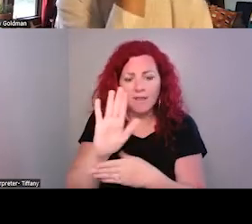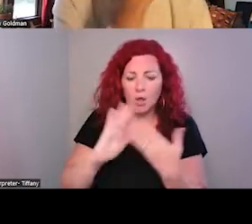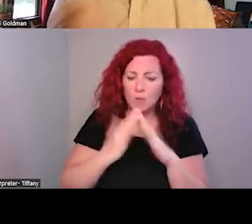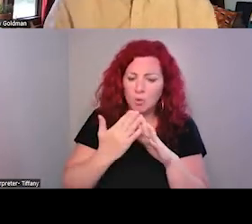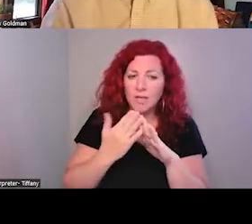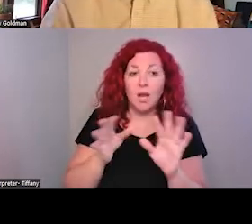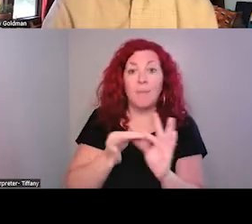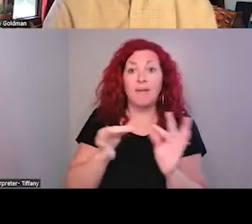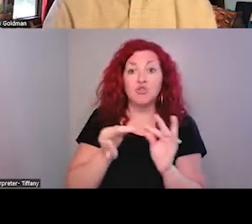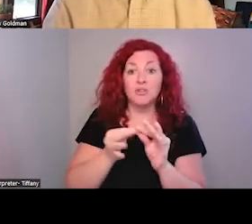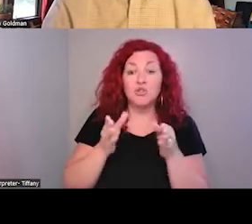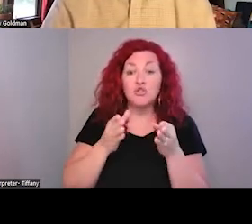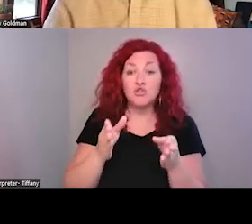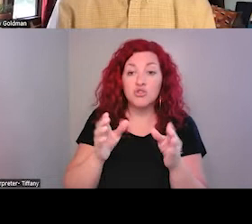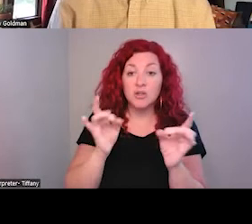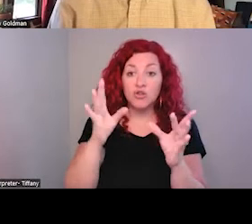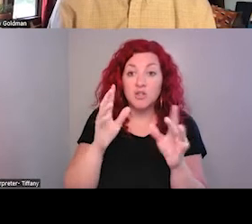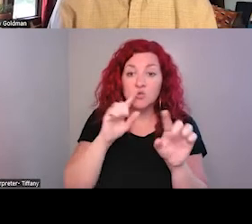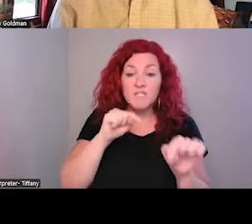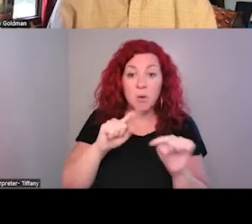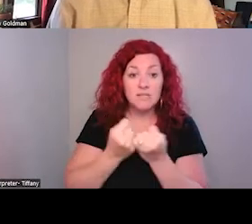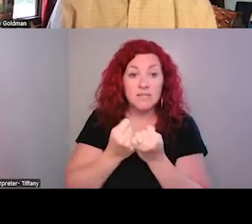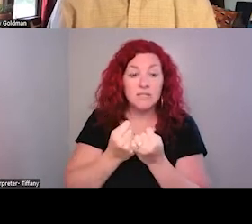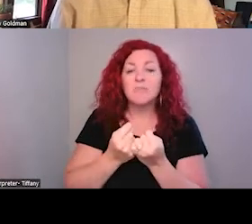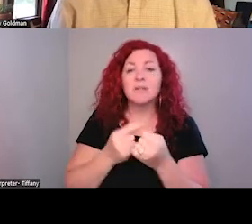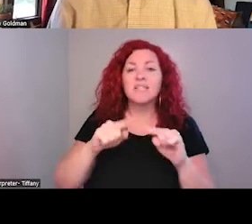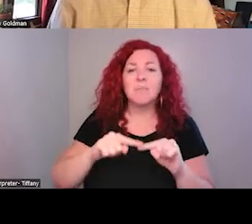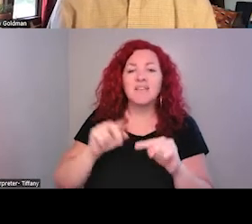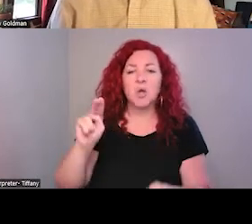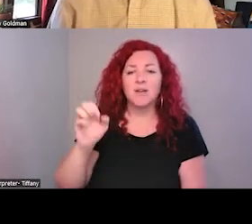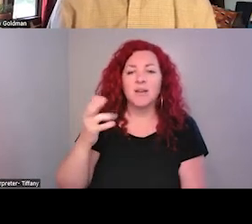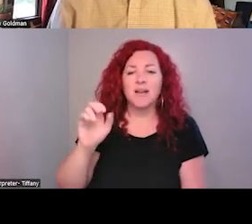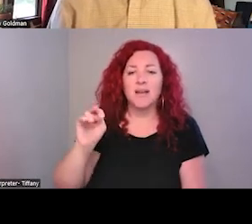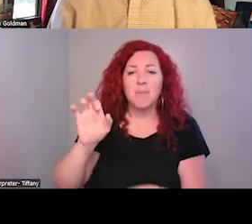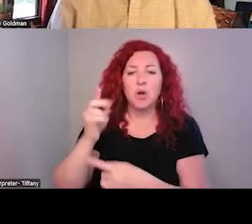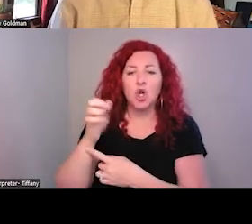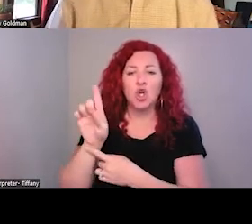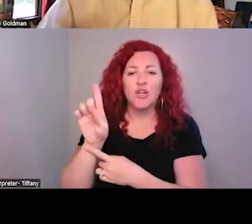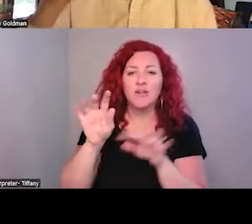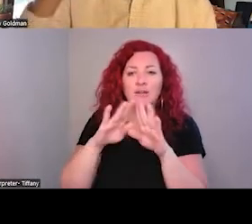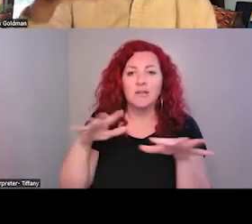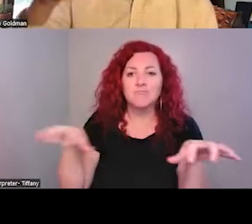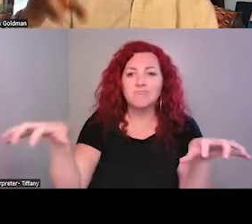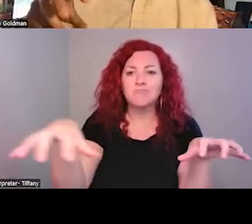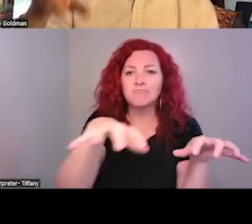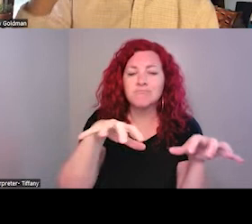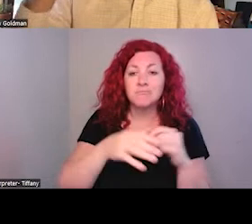street crisis response team in San Francisco is neighborhood based. And that means that it is there are specific teams that work in